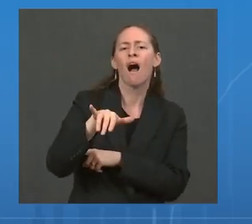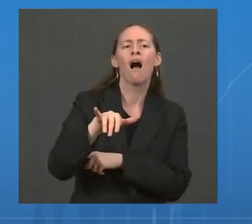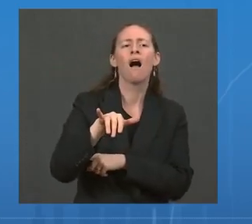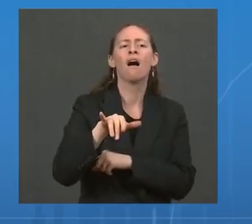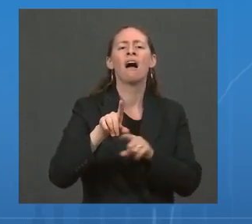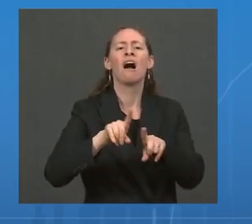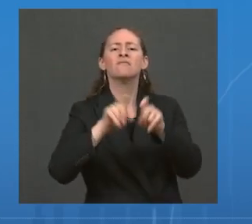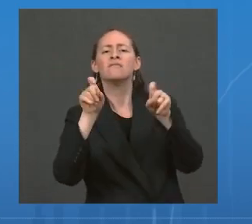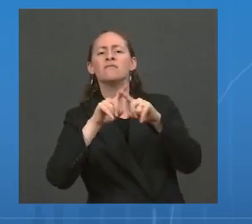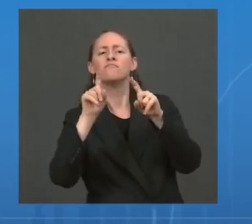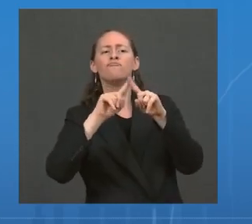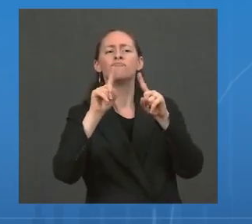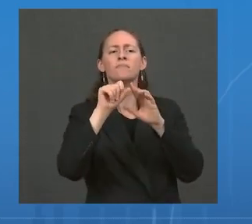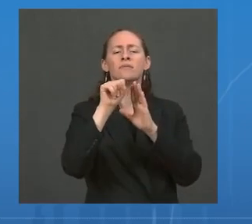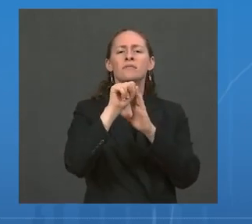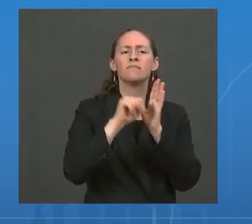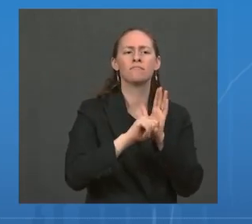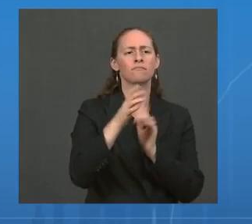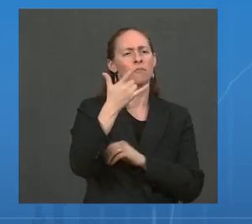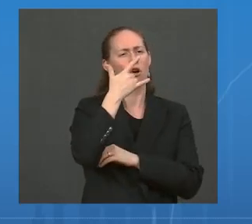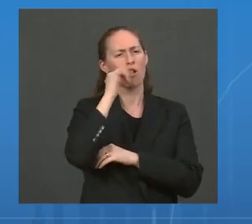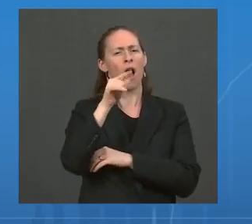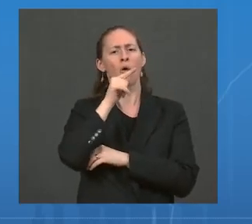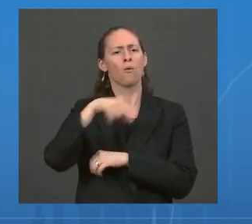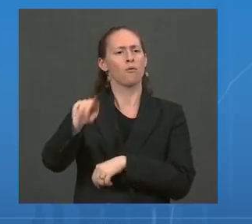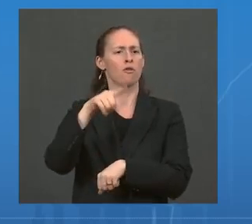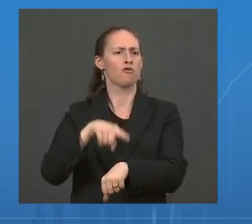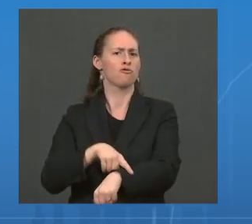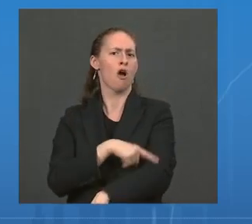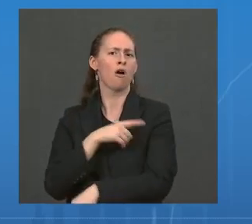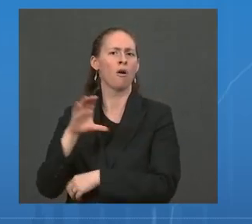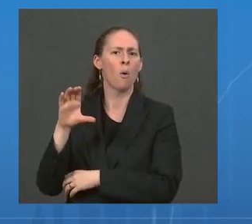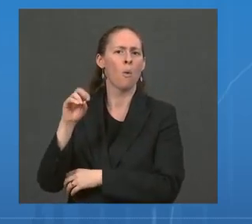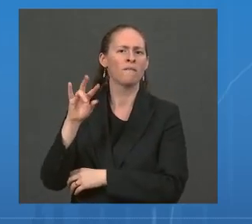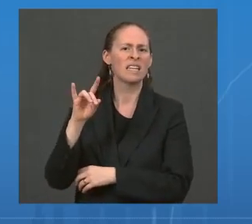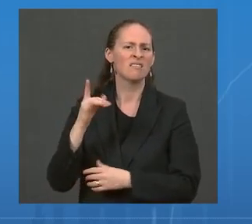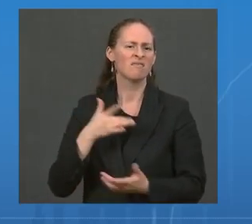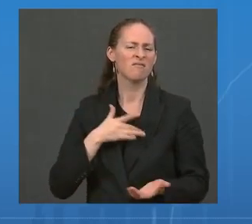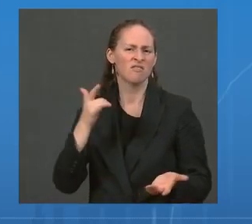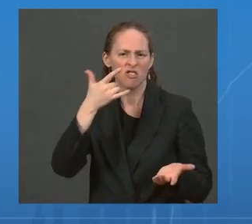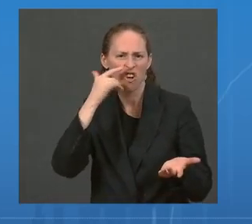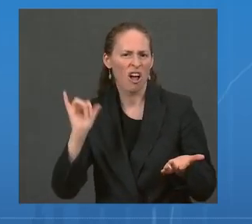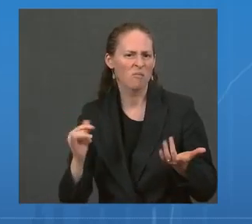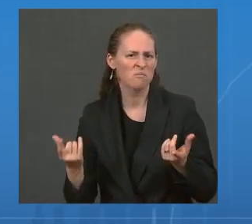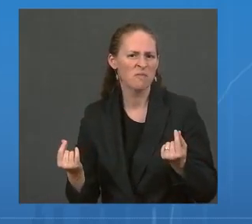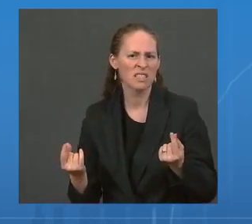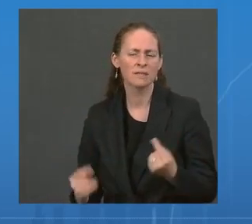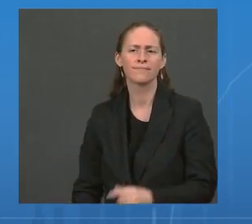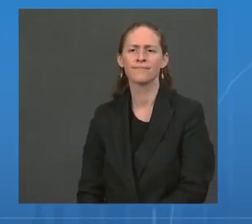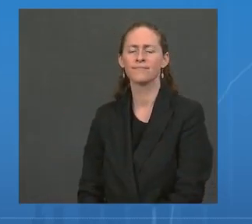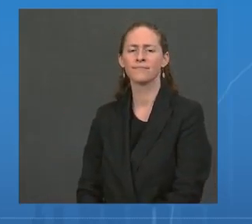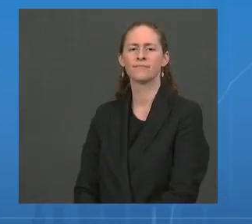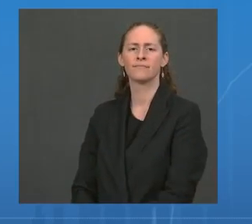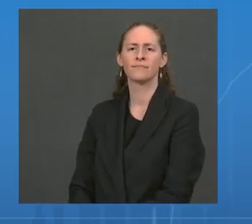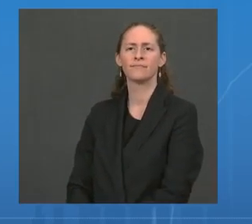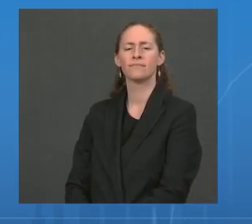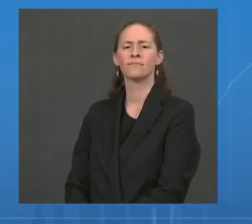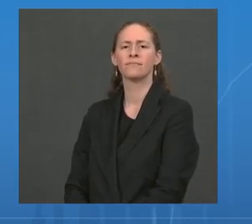the impact of long COVID as well. Next question, please. Let's go to Raphael at Univision.